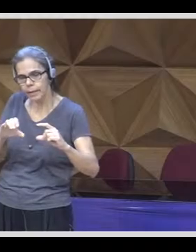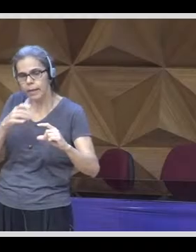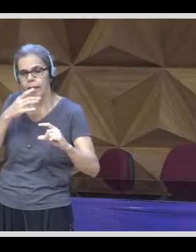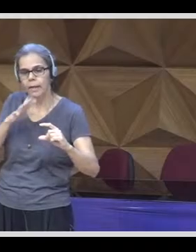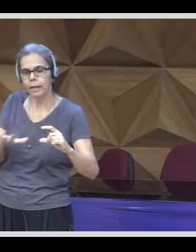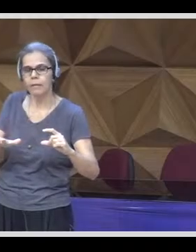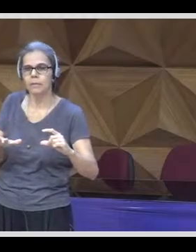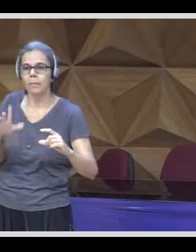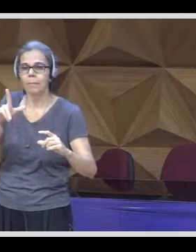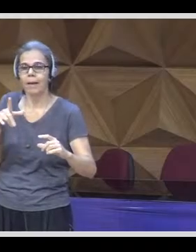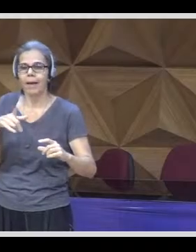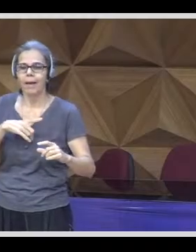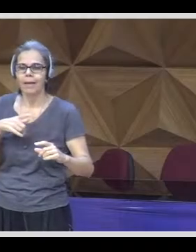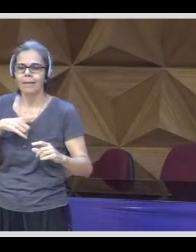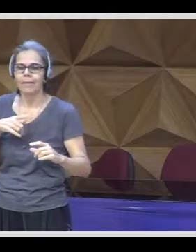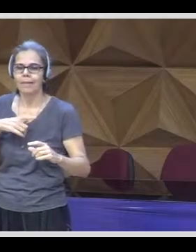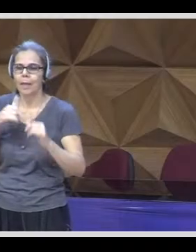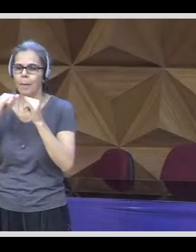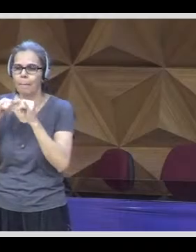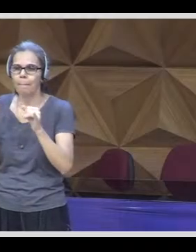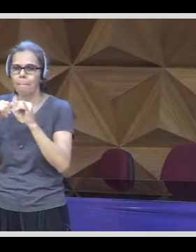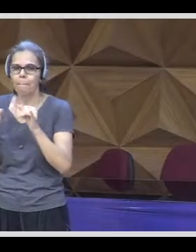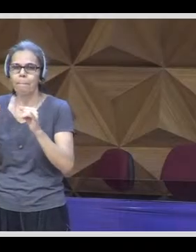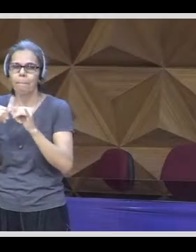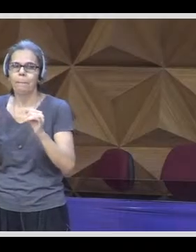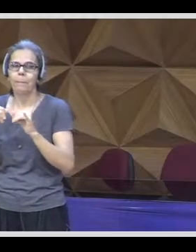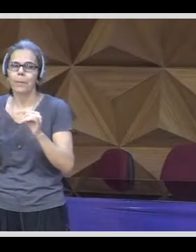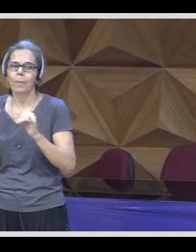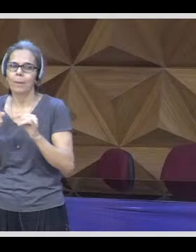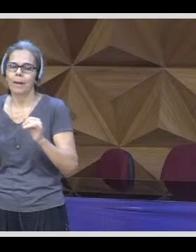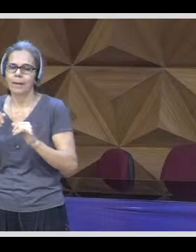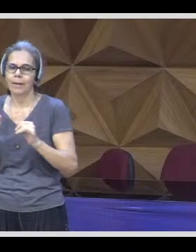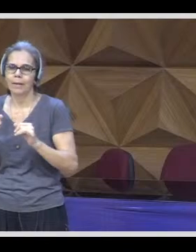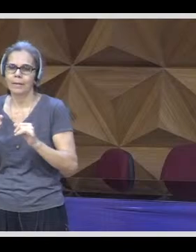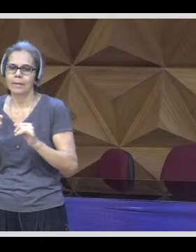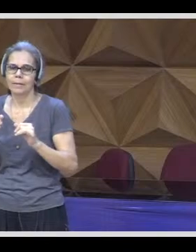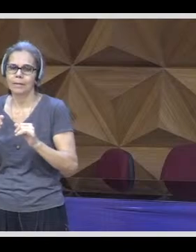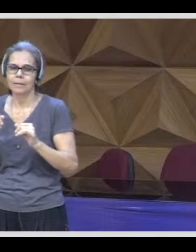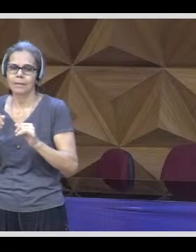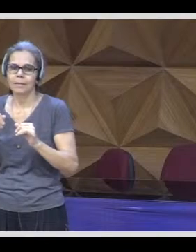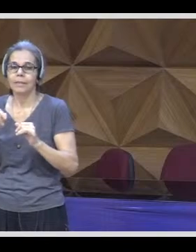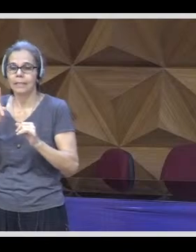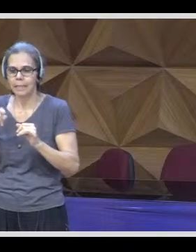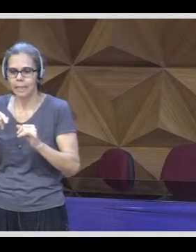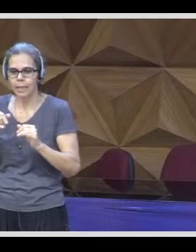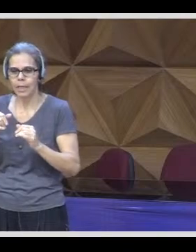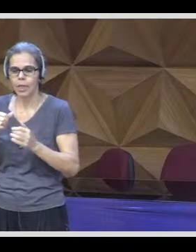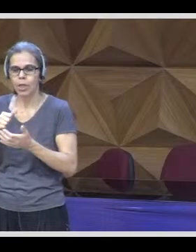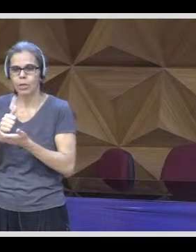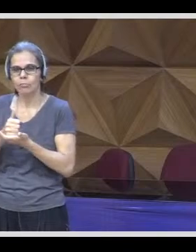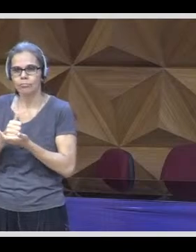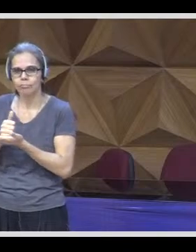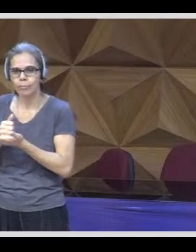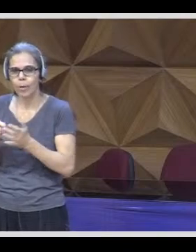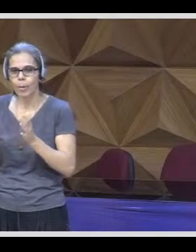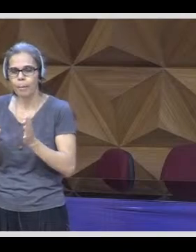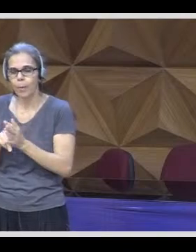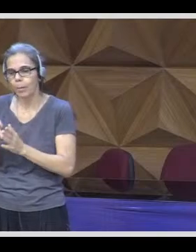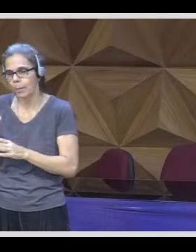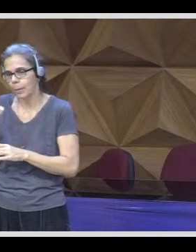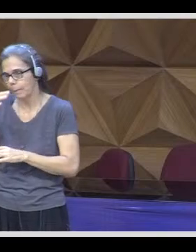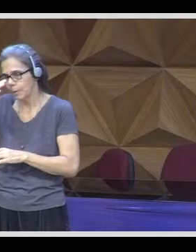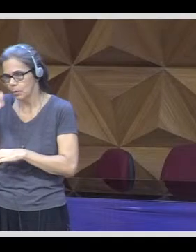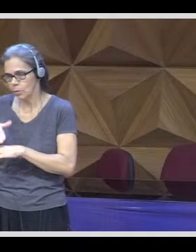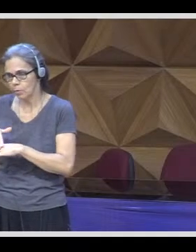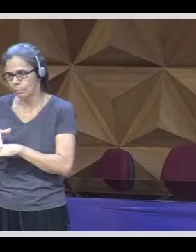a mature rated game, something that is for appropriate only for 17 or older. Okay.